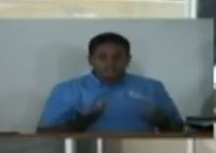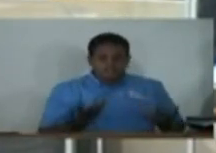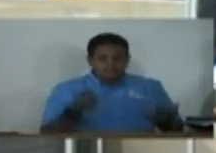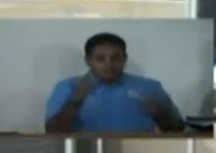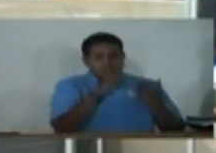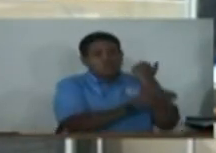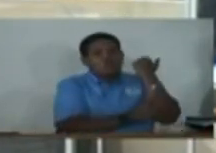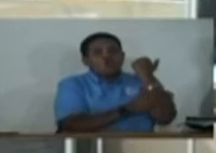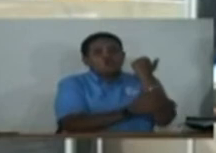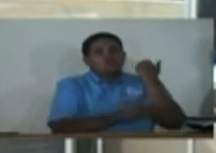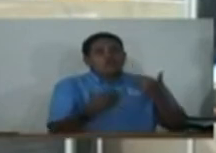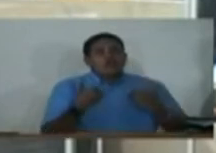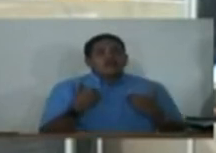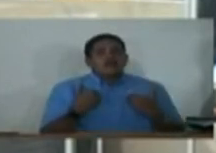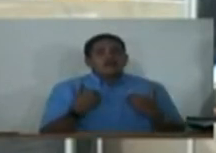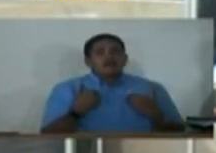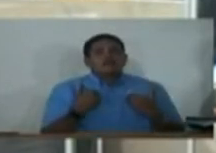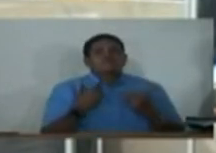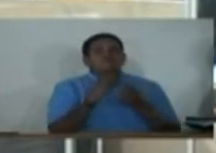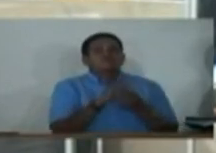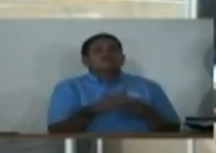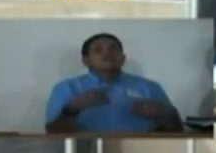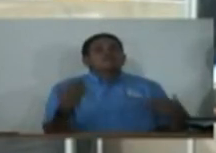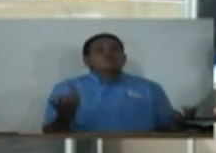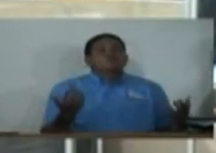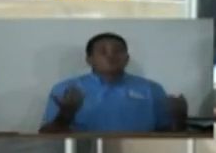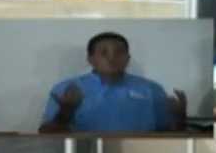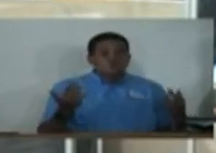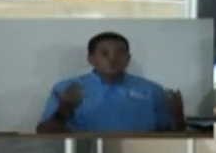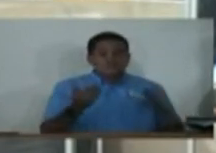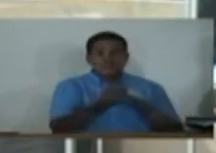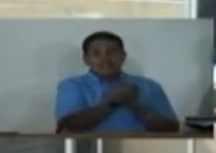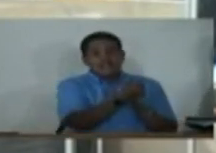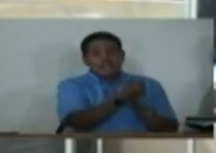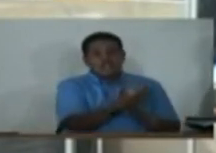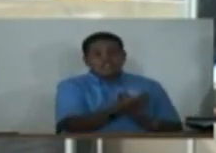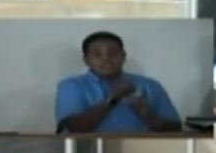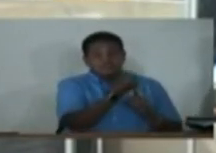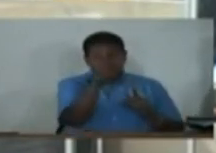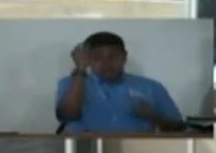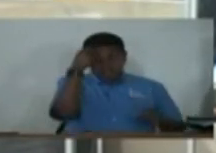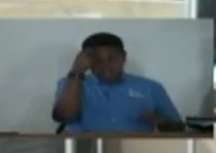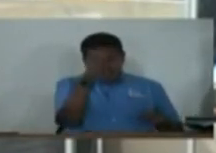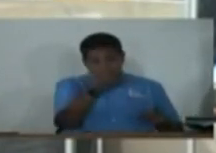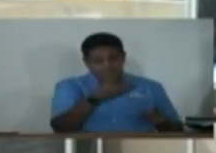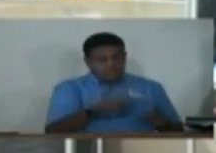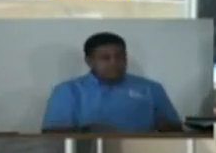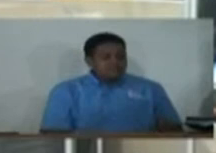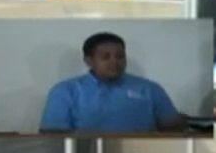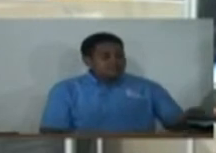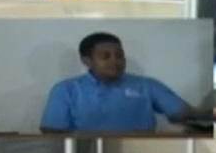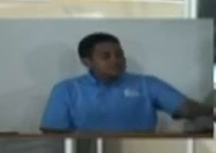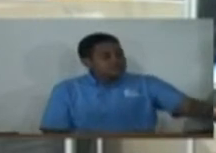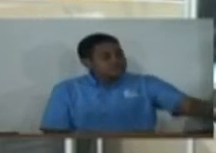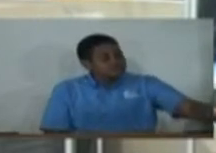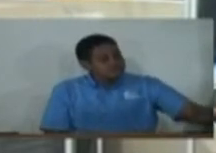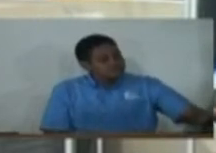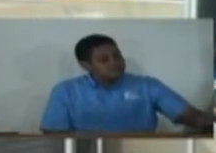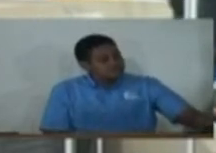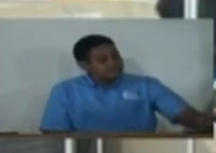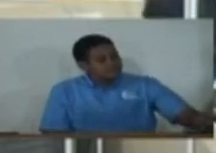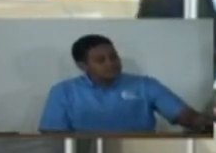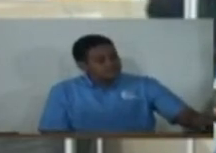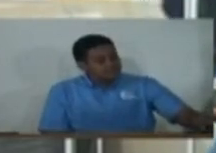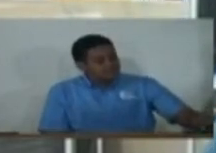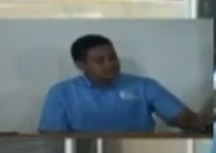country has for leadership, for government, and we go out of our